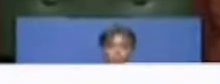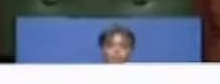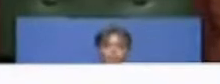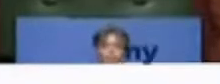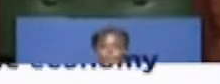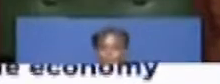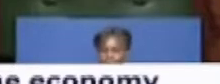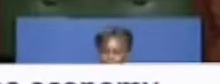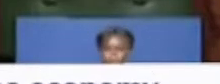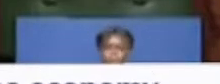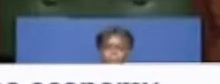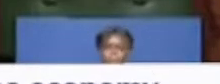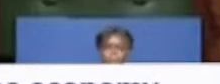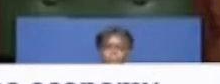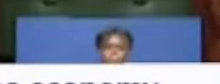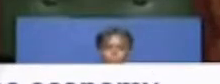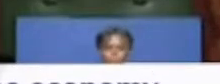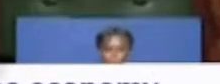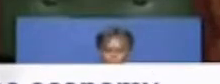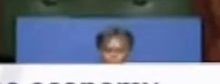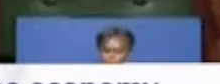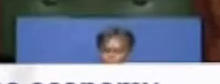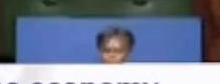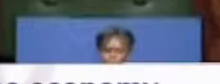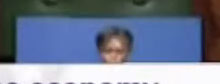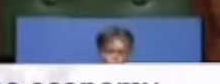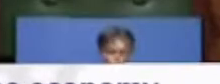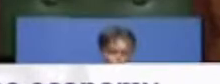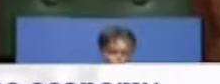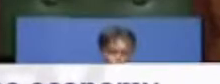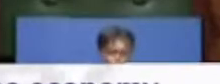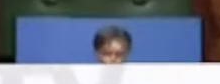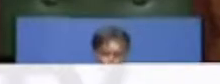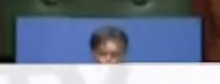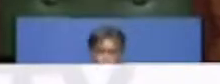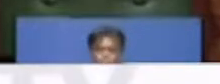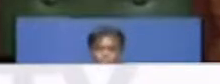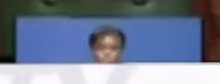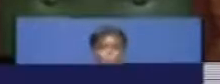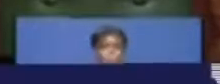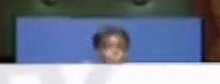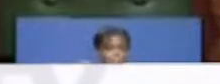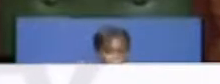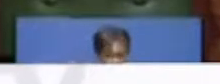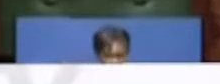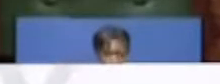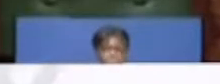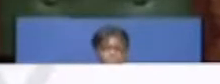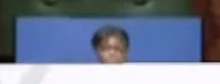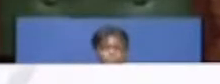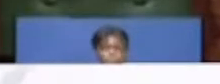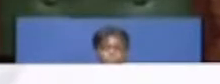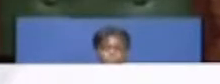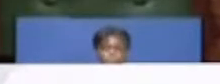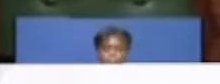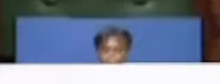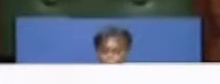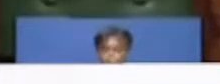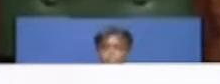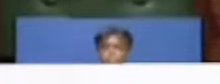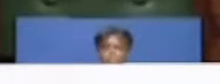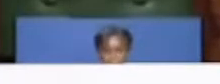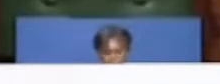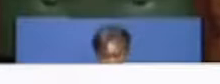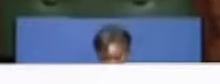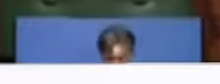While undoubtedly multi-party politics has been a much better democratic platform than the single-party state, we